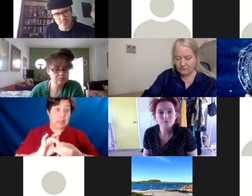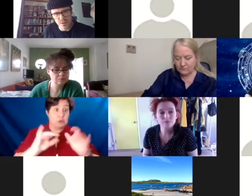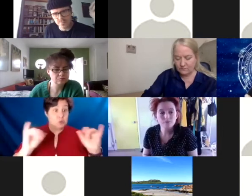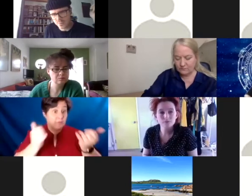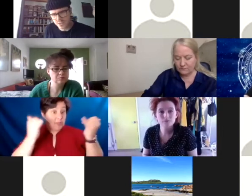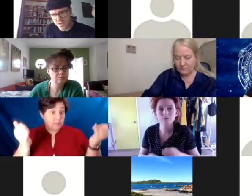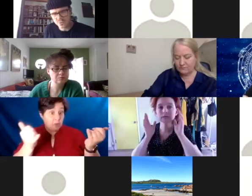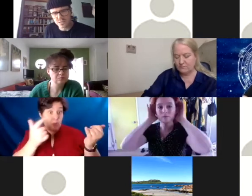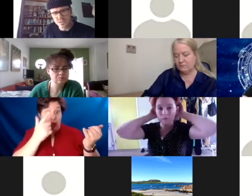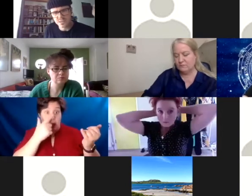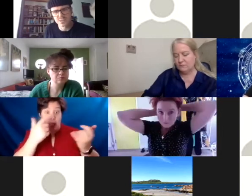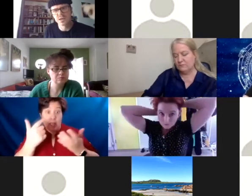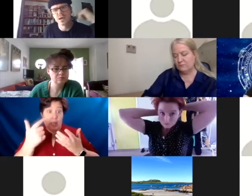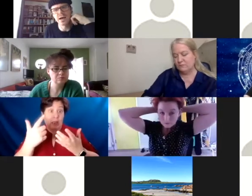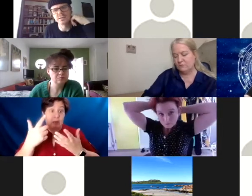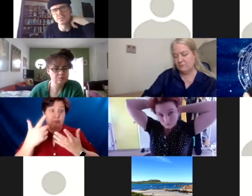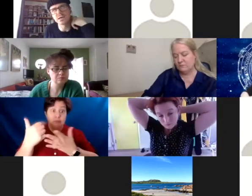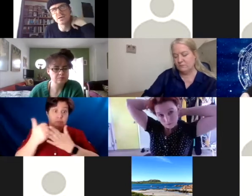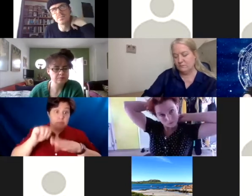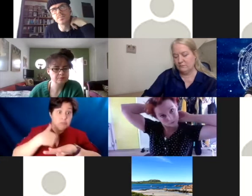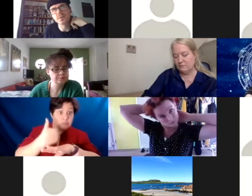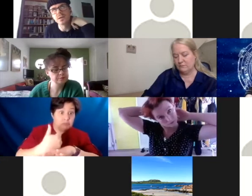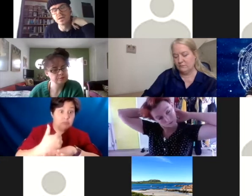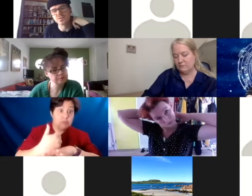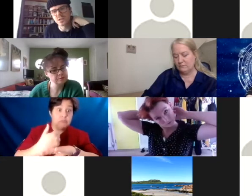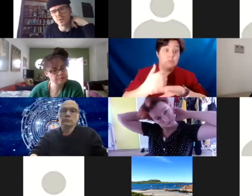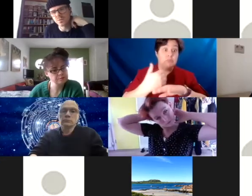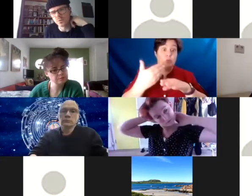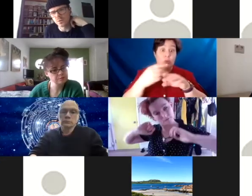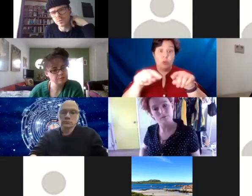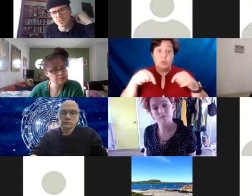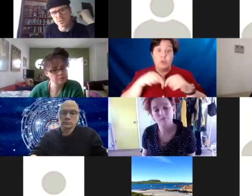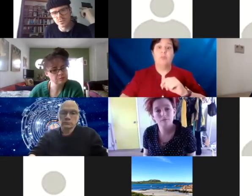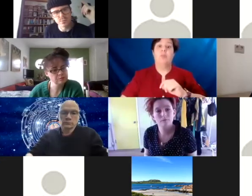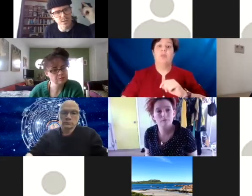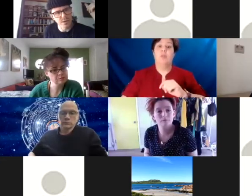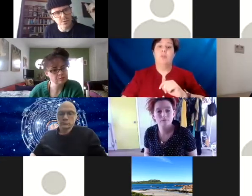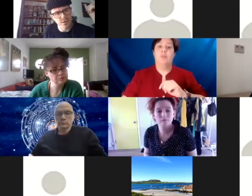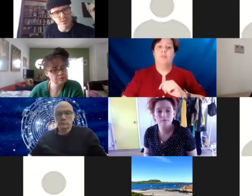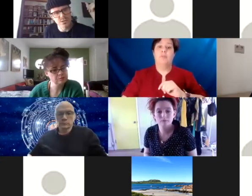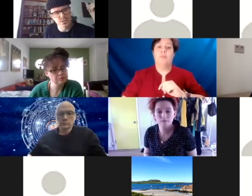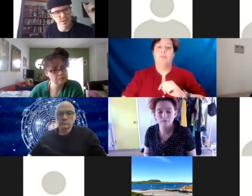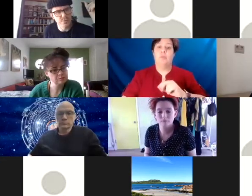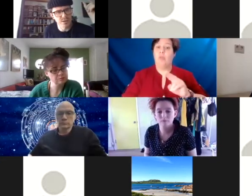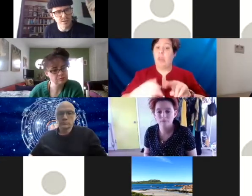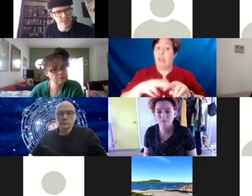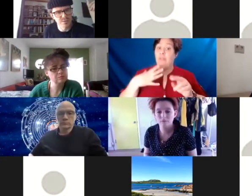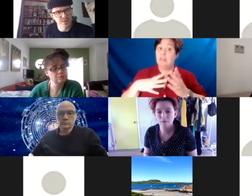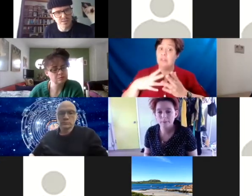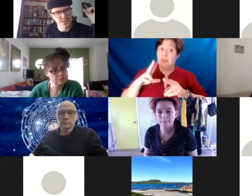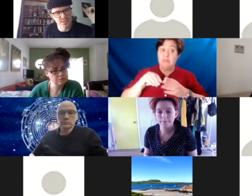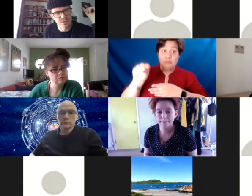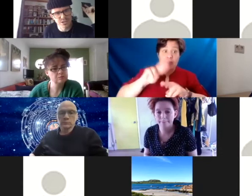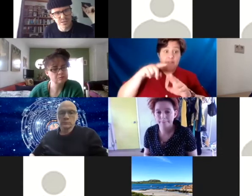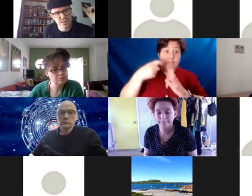be able to house these, and if so, whether or not that would incur a cost, like would that need to be